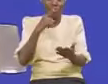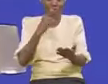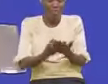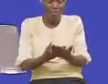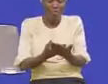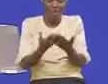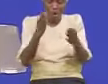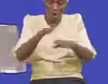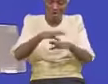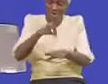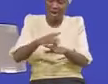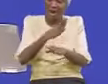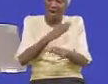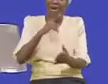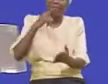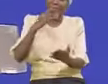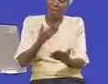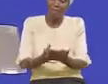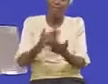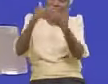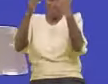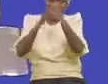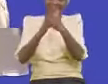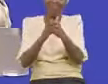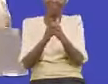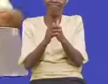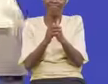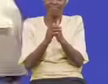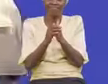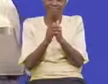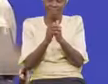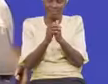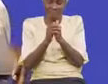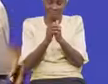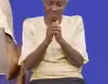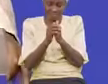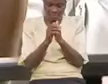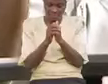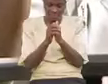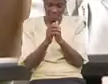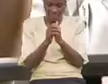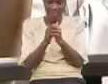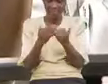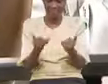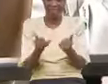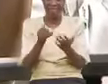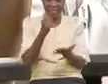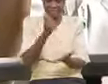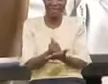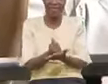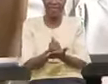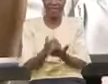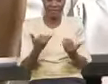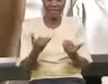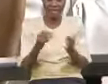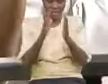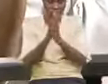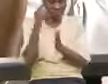Azo lawo nu jojoe sike aje anyigwa jitonu e wagaje jipoto hanu. Ifia madogbera de